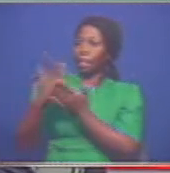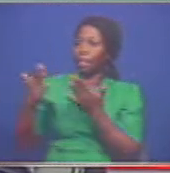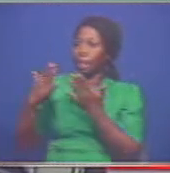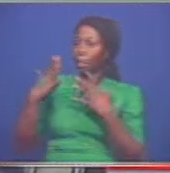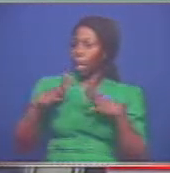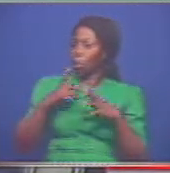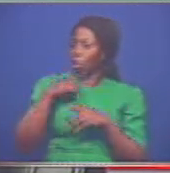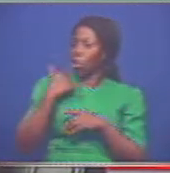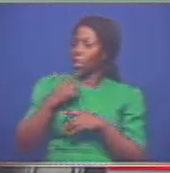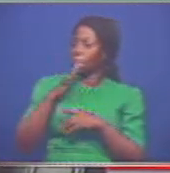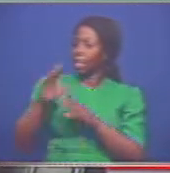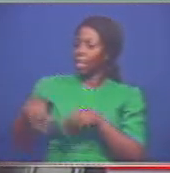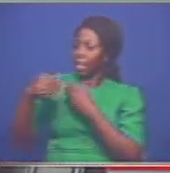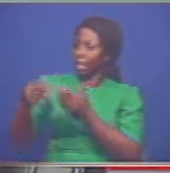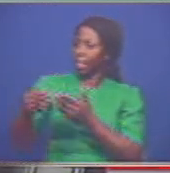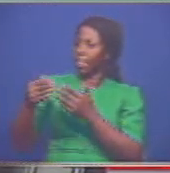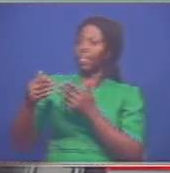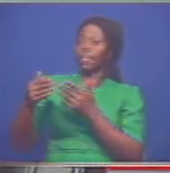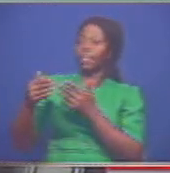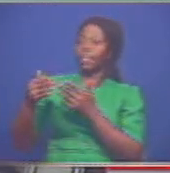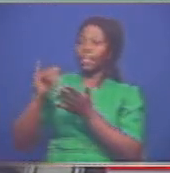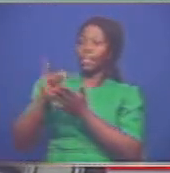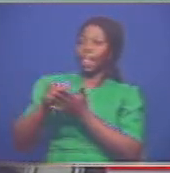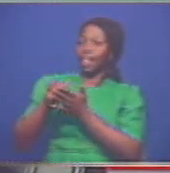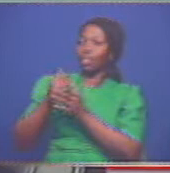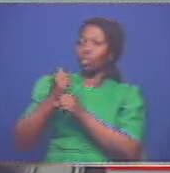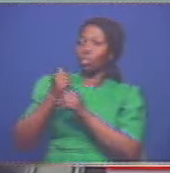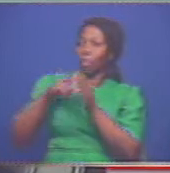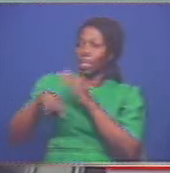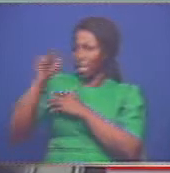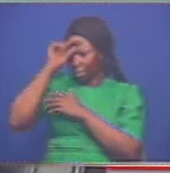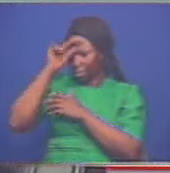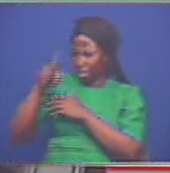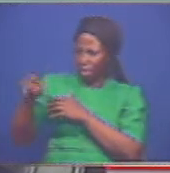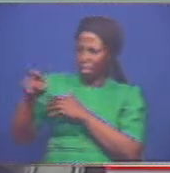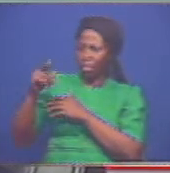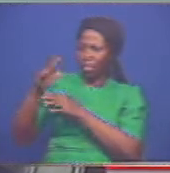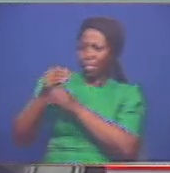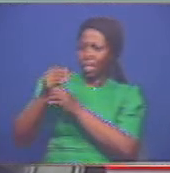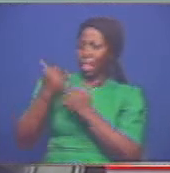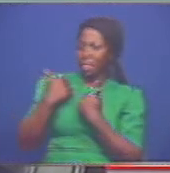are going to be entrusted by government, are they going to be trustworthy?